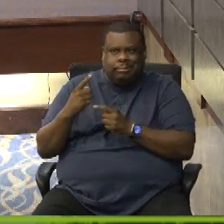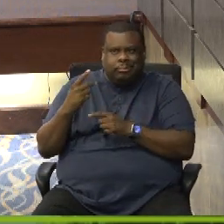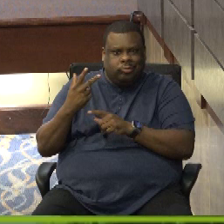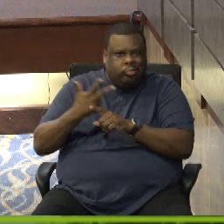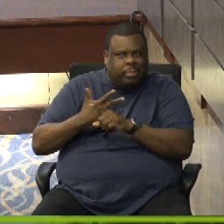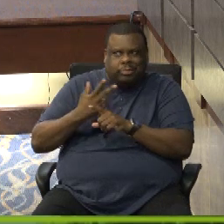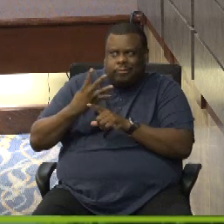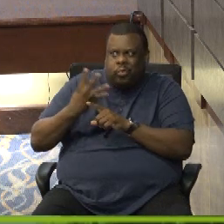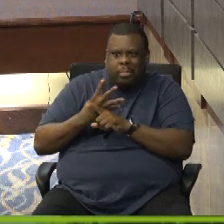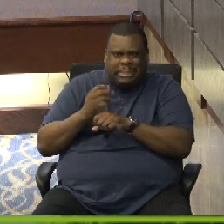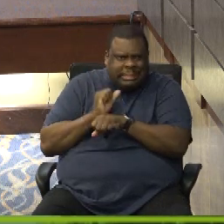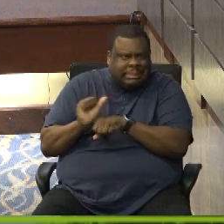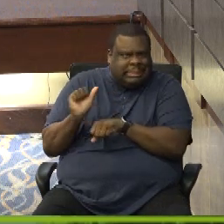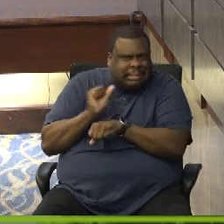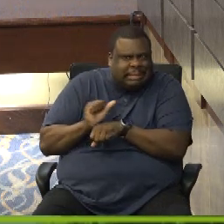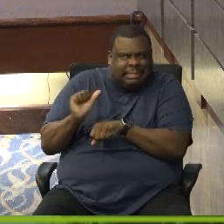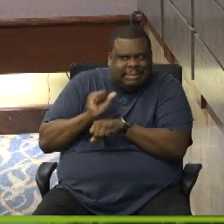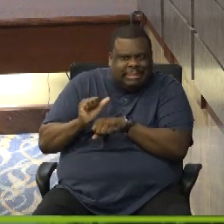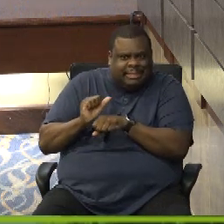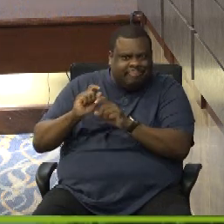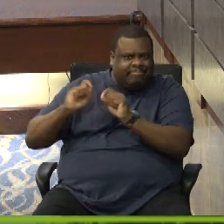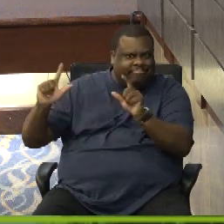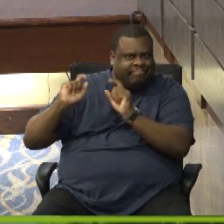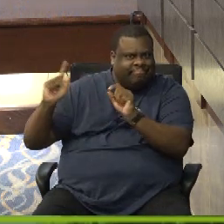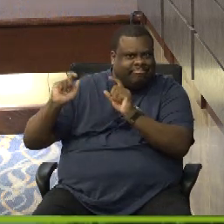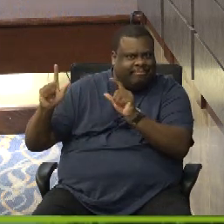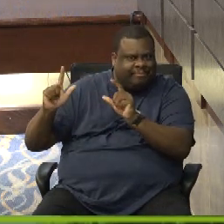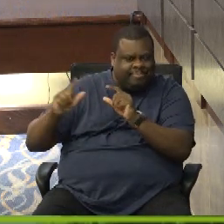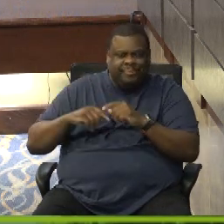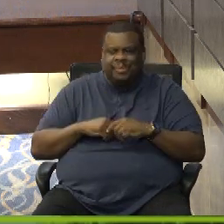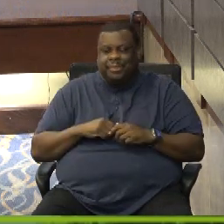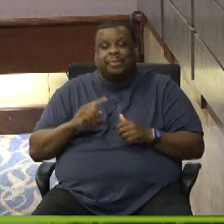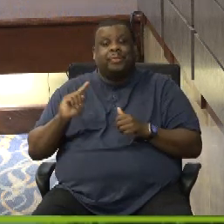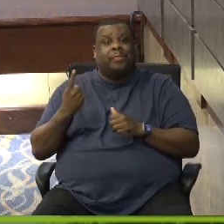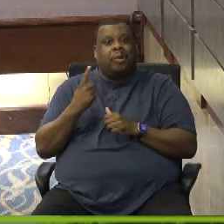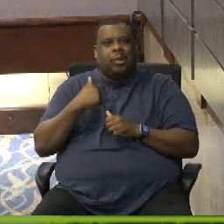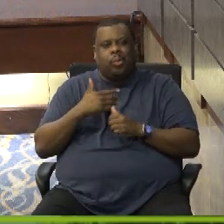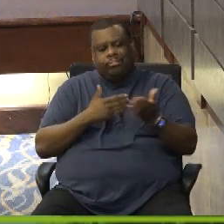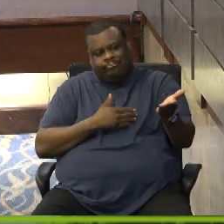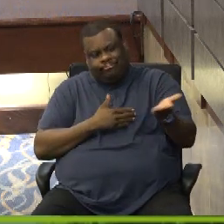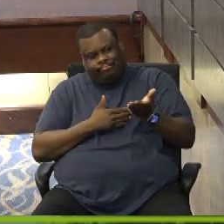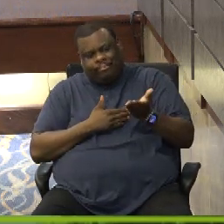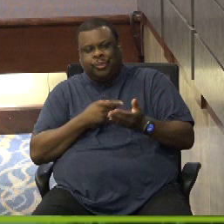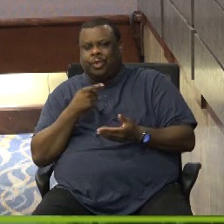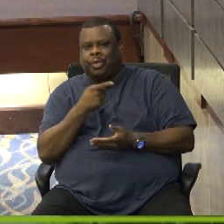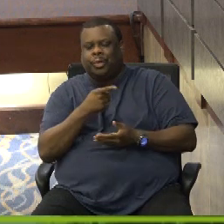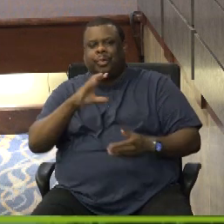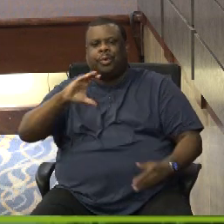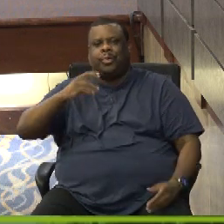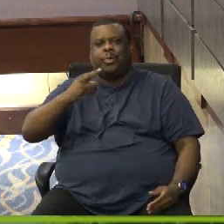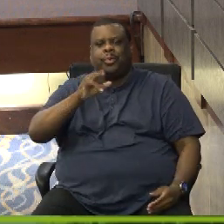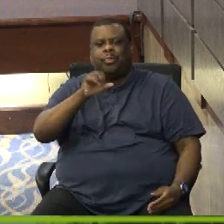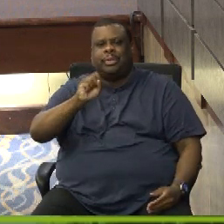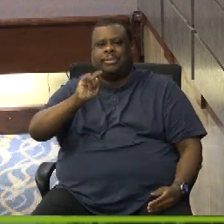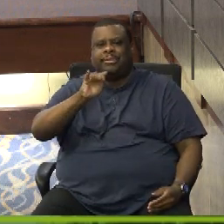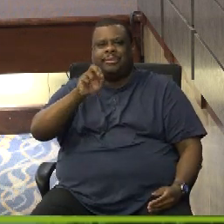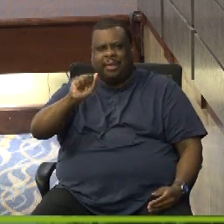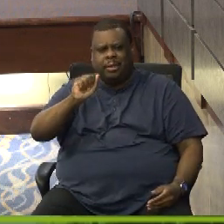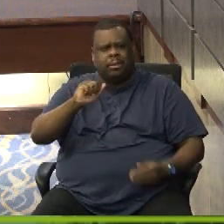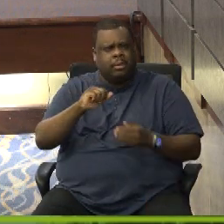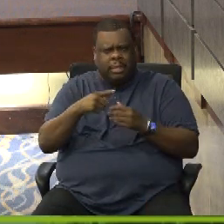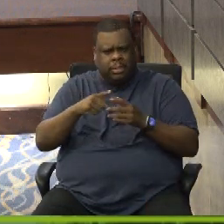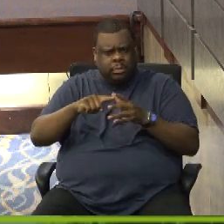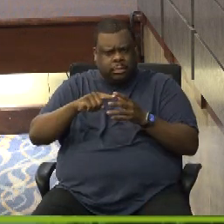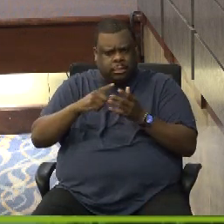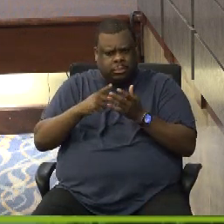I also wanted to start by reintroducing Christina, just to give you guys a little bit of foundations on how we started this project and some of the research that